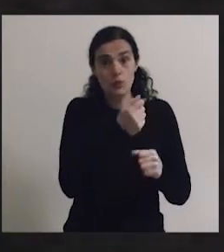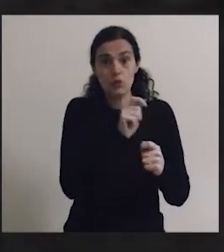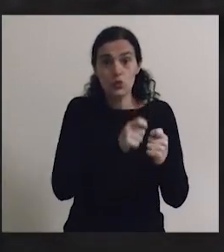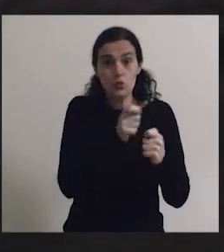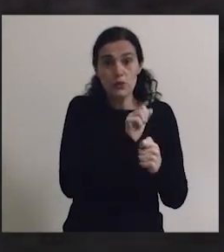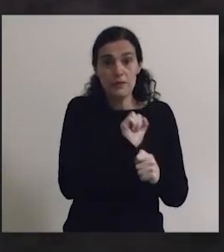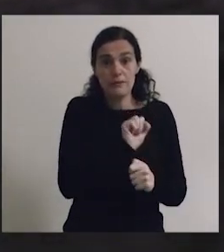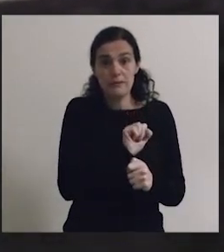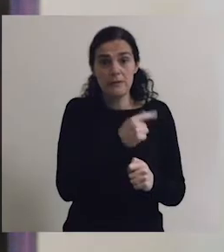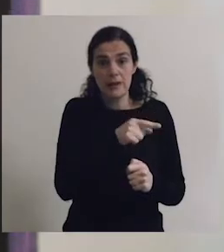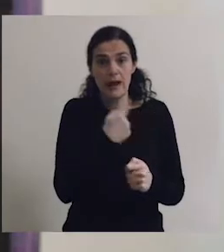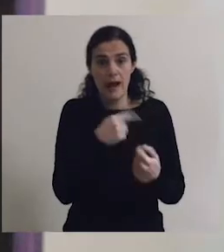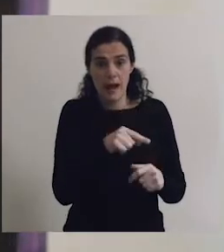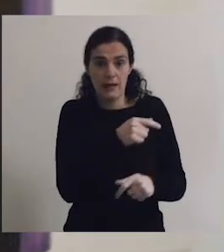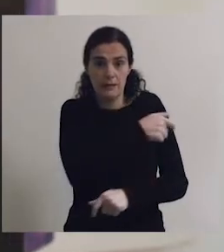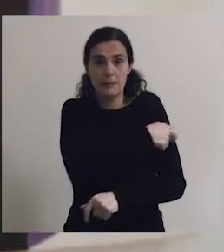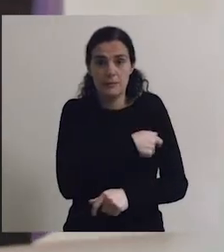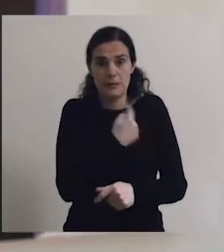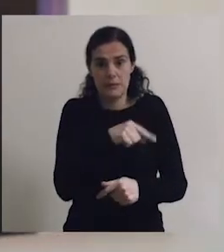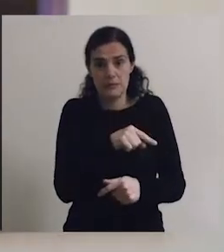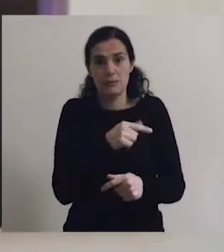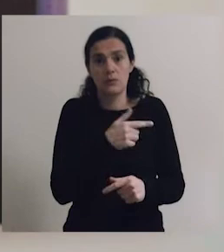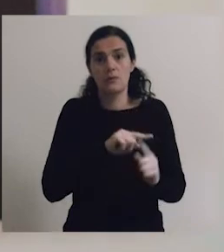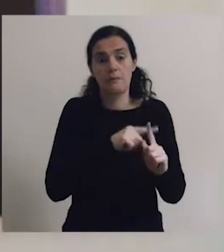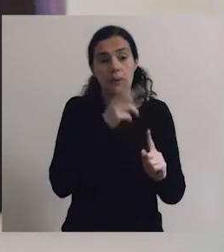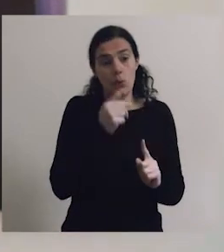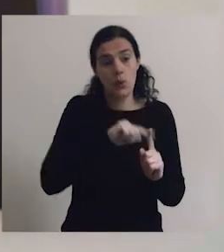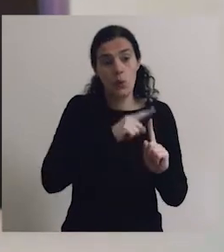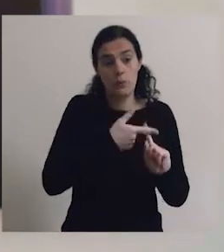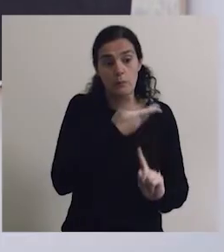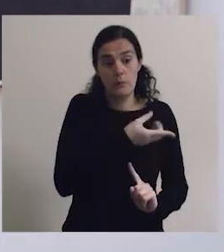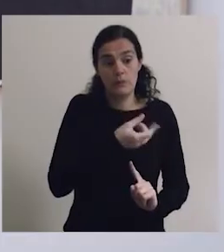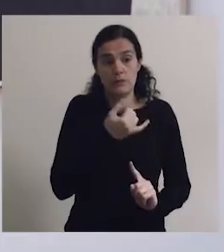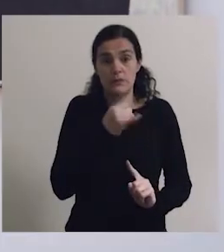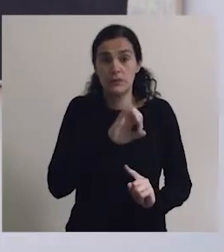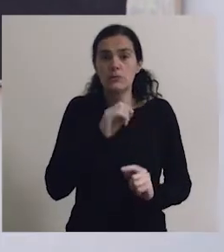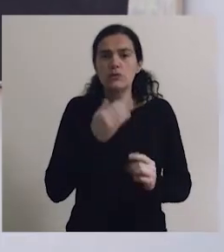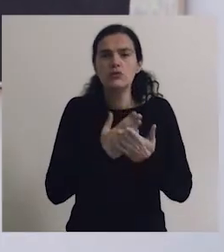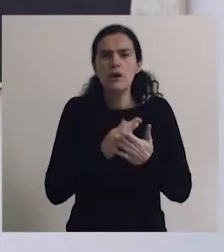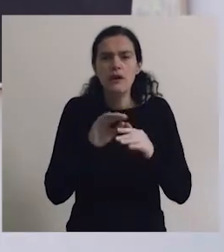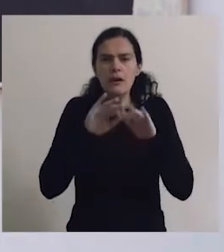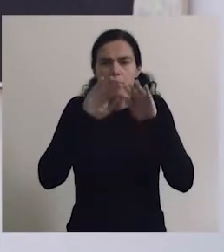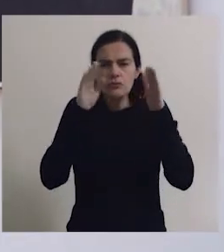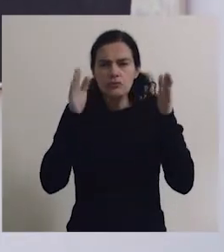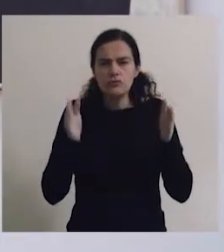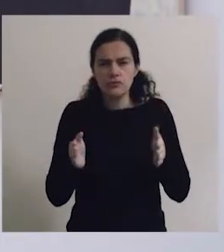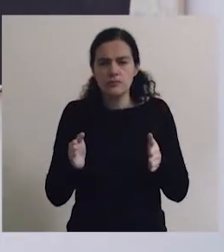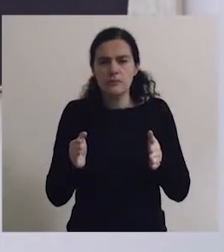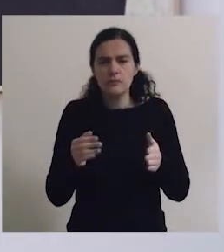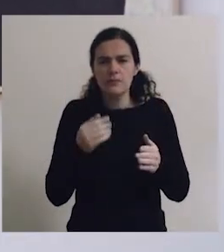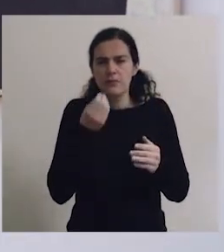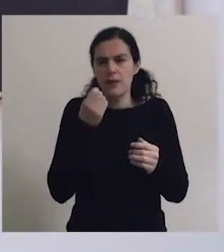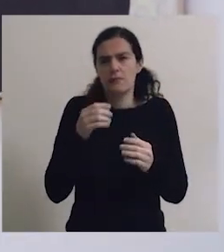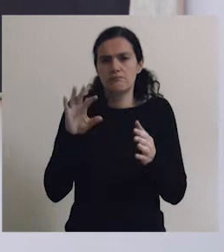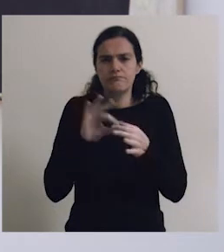Kobro sculpture, which is represented in the other painting, 1928, but just the outline of it. So